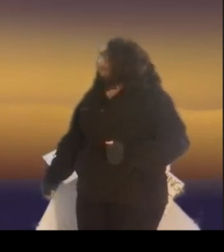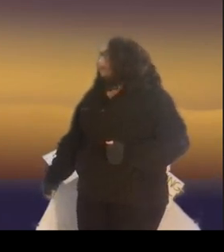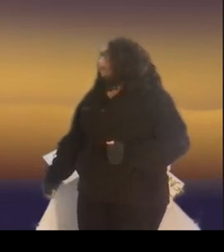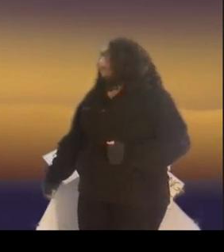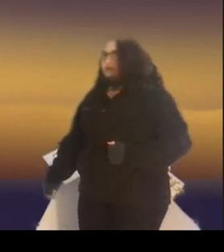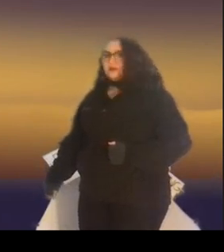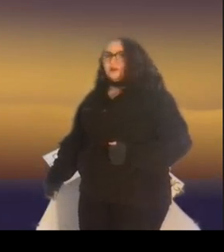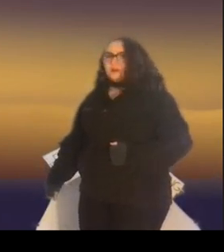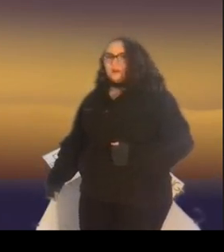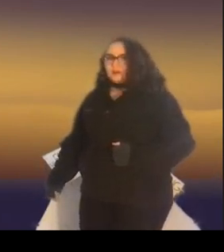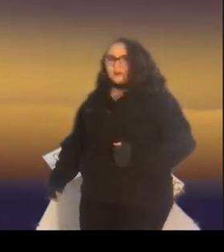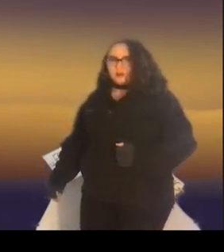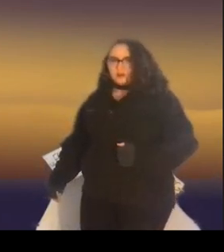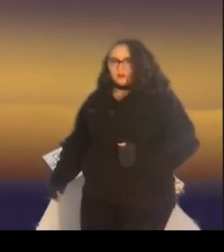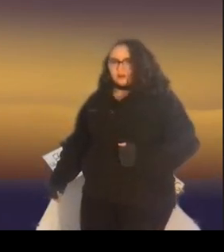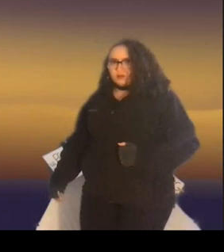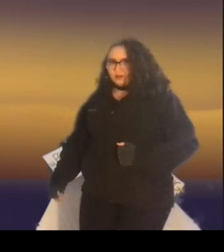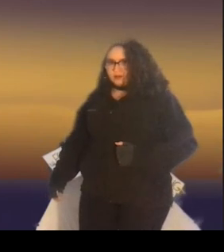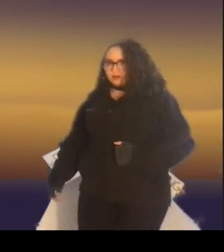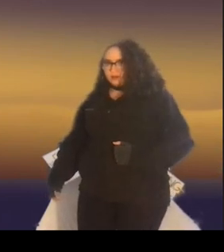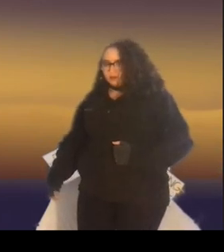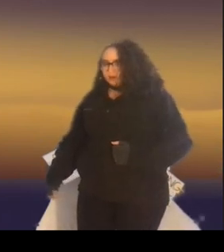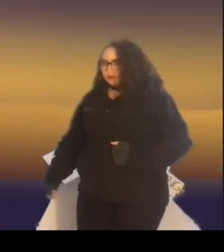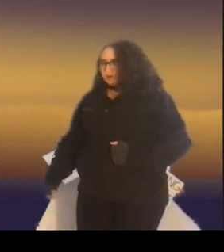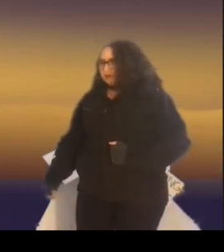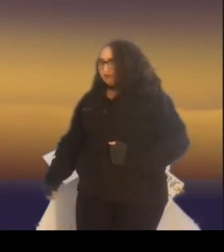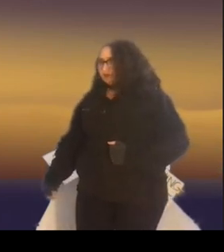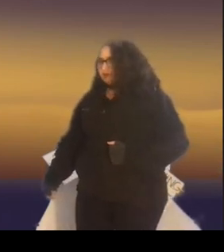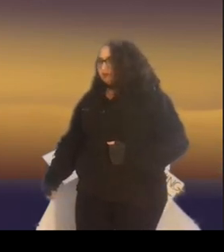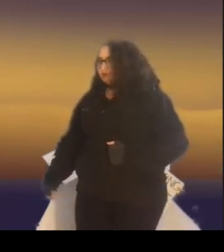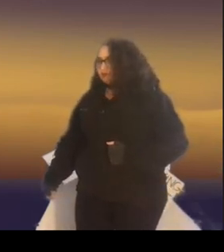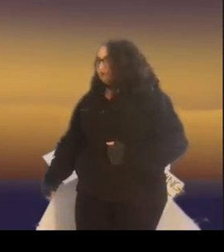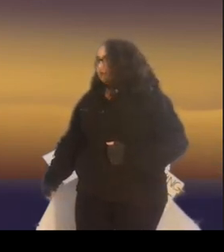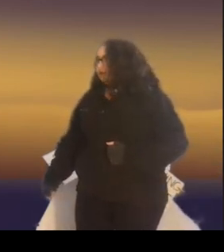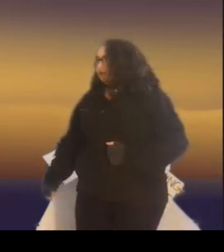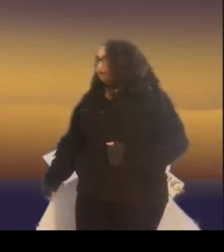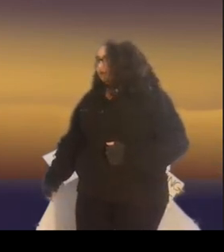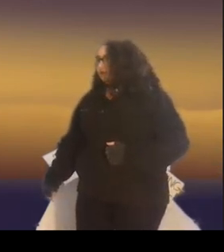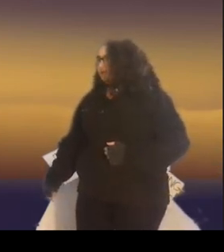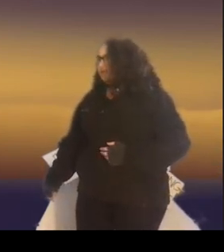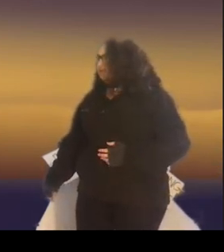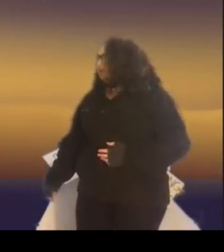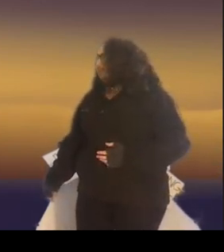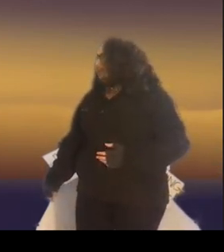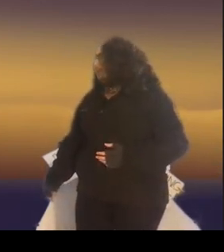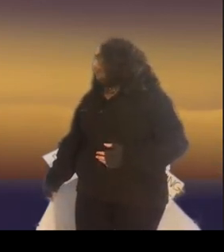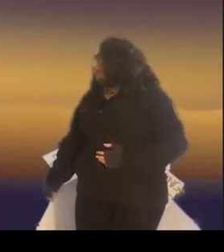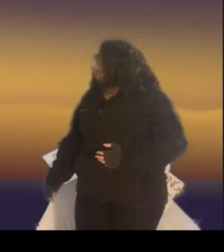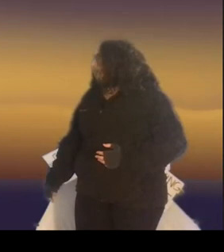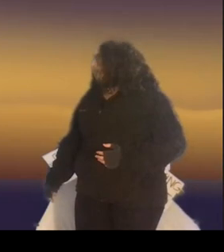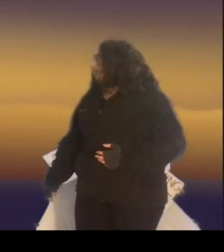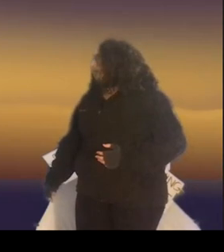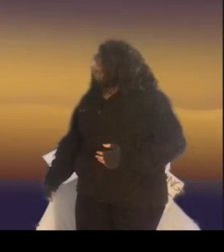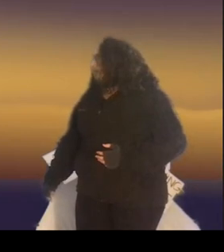Saying thank you and learning that stupid phrase, it wasn't enough. No. You were there with